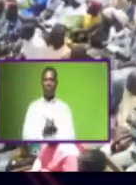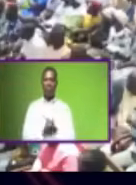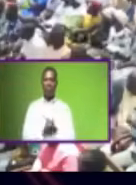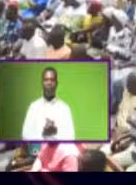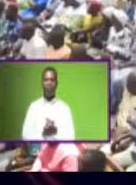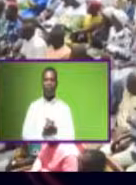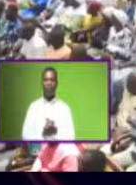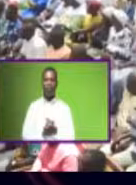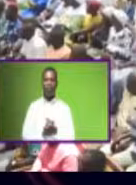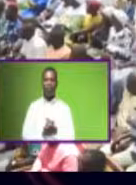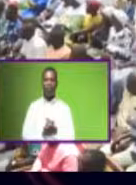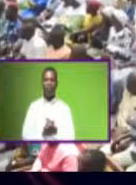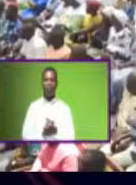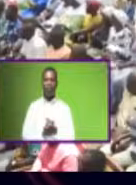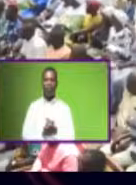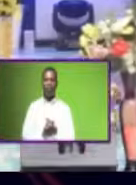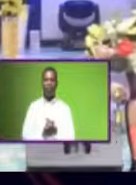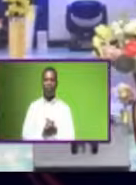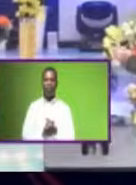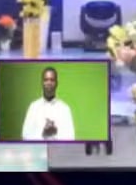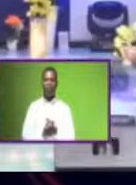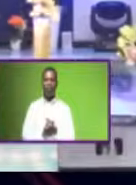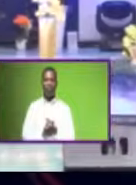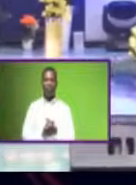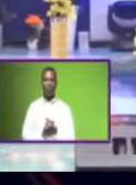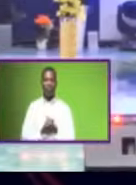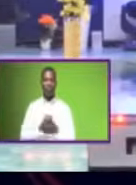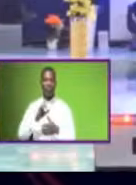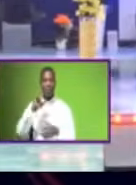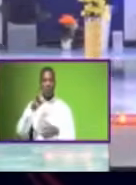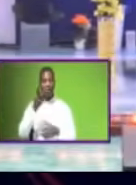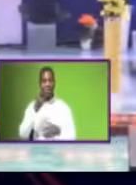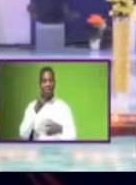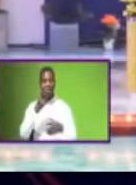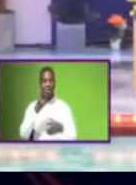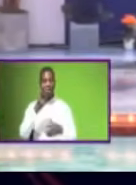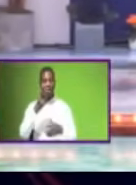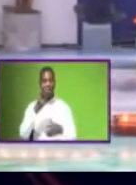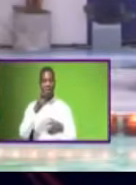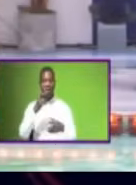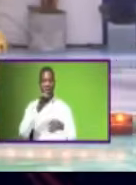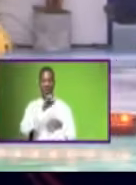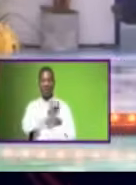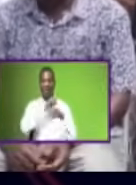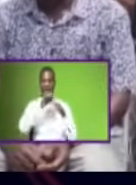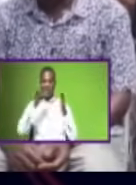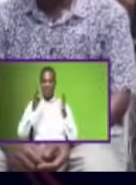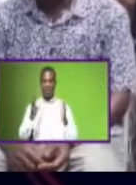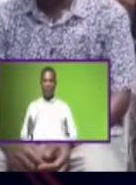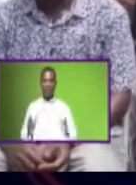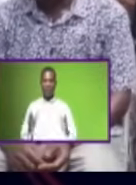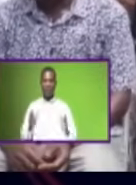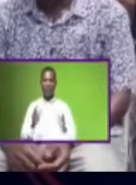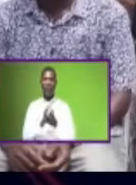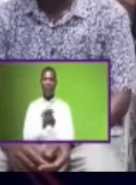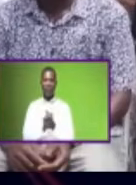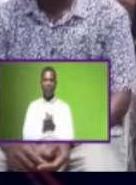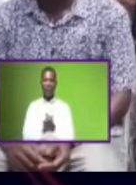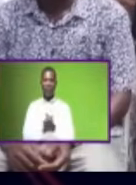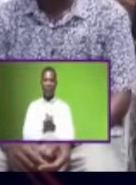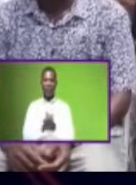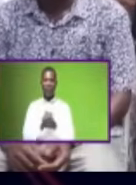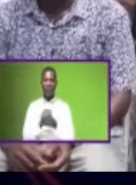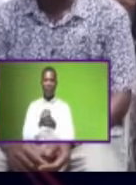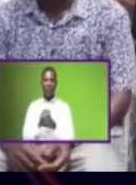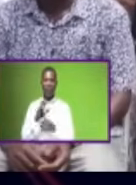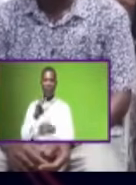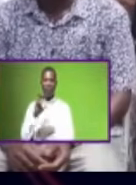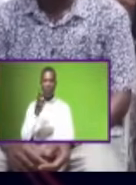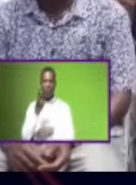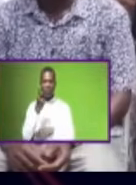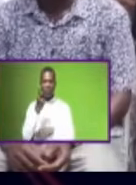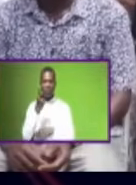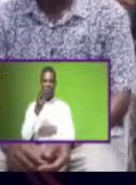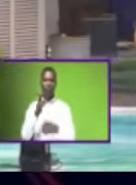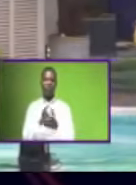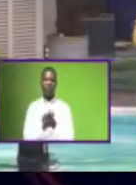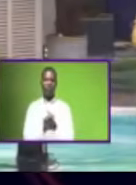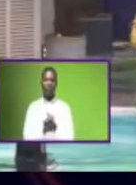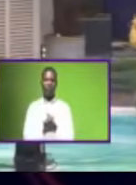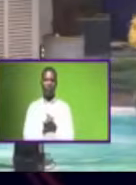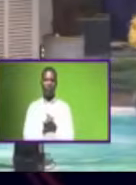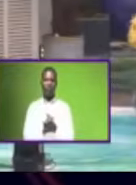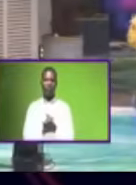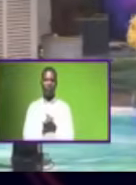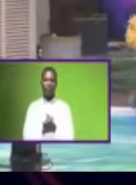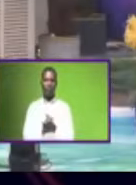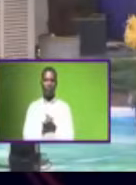of the days. And the second class of Christians is this.